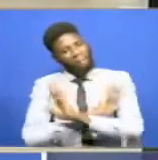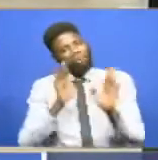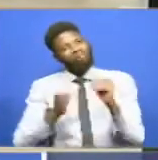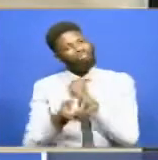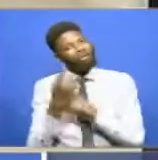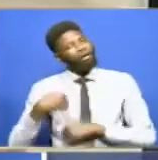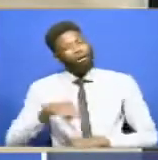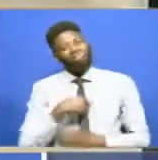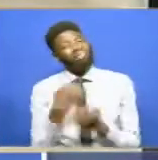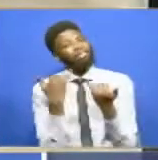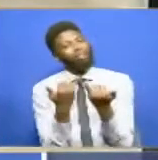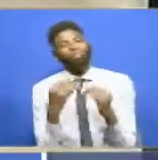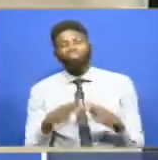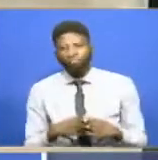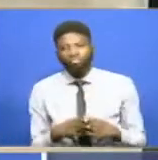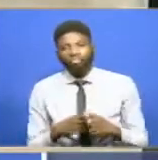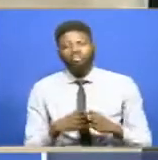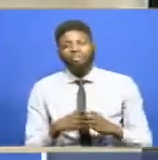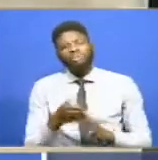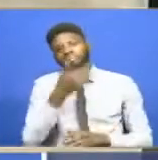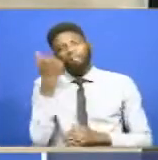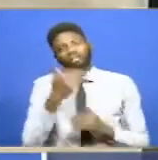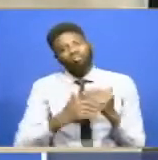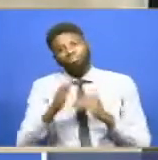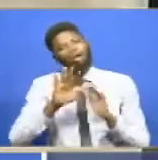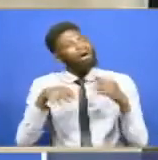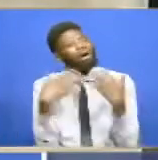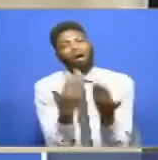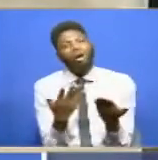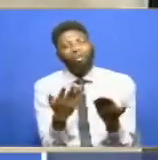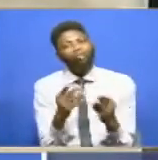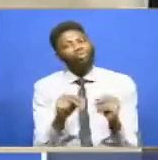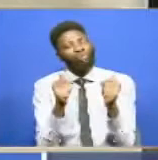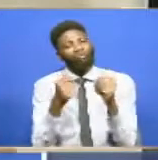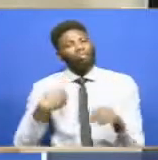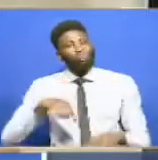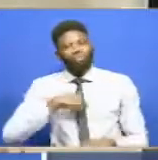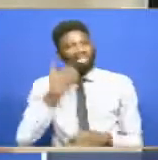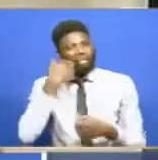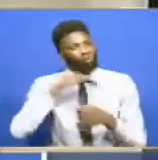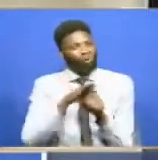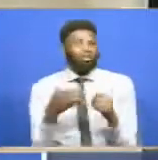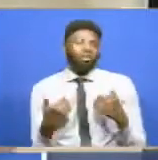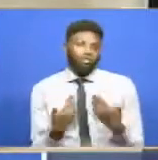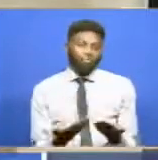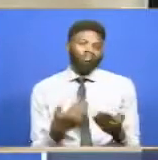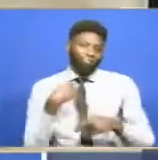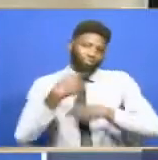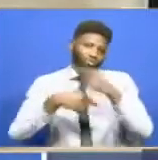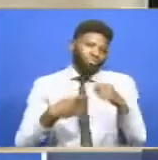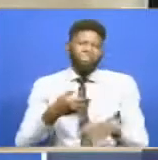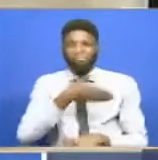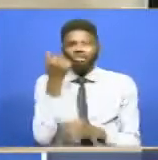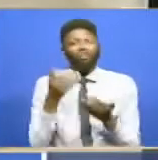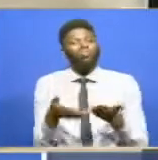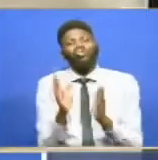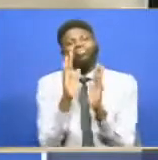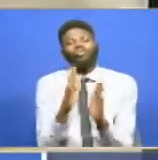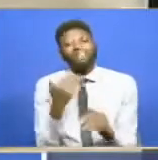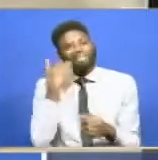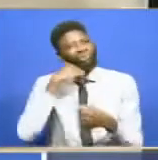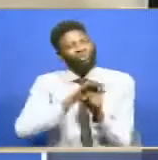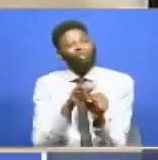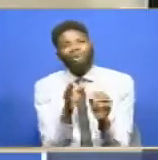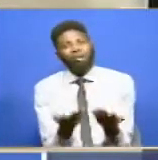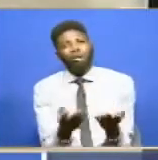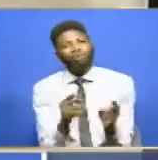us now how best should, because we're still into the pandemic. Mm-hmm. So how best, or what is the best response for this disease